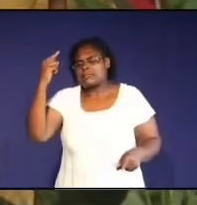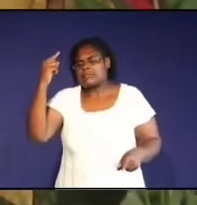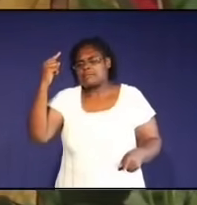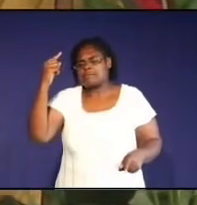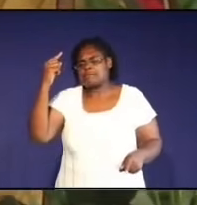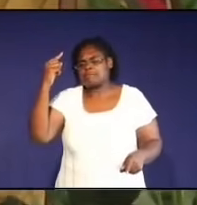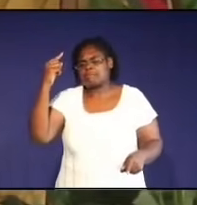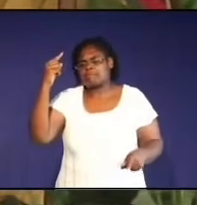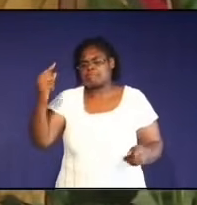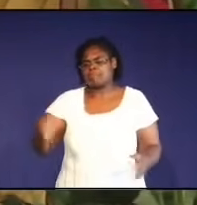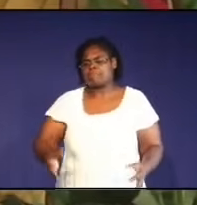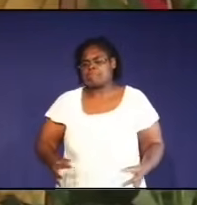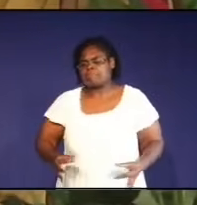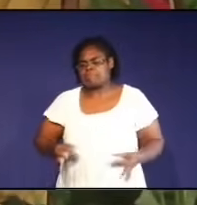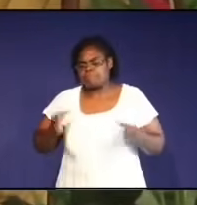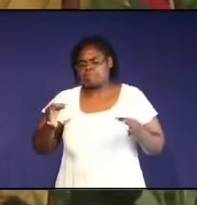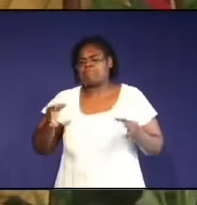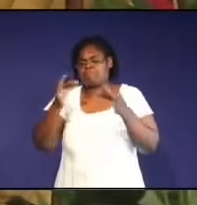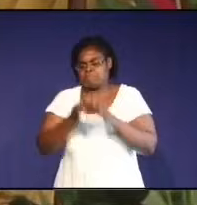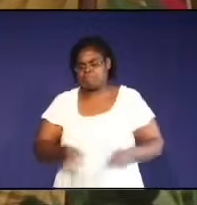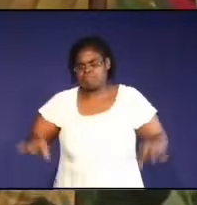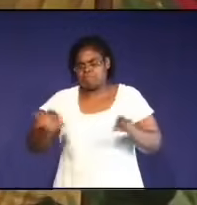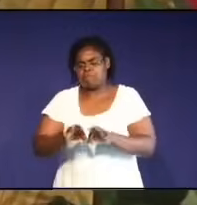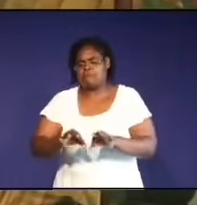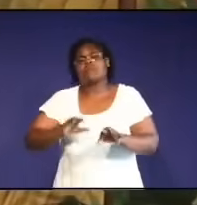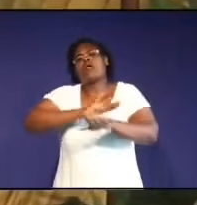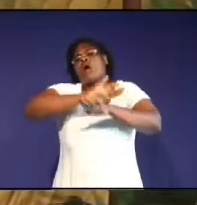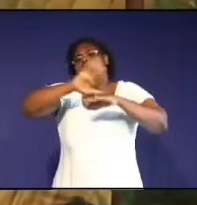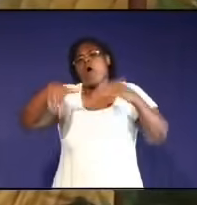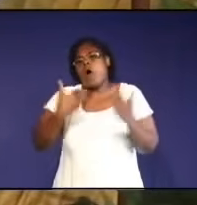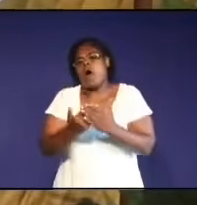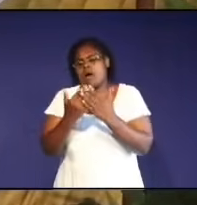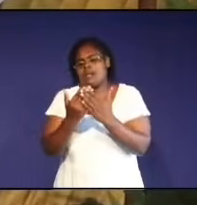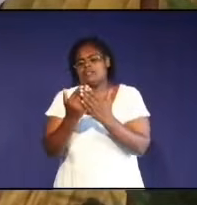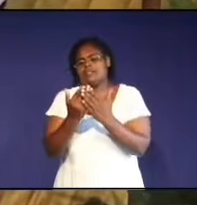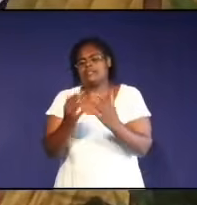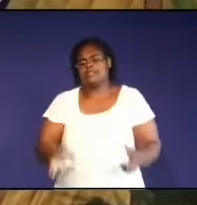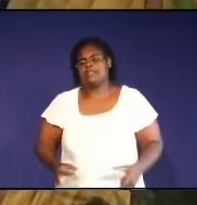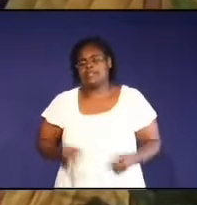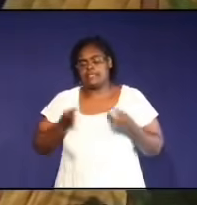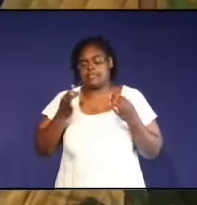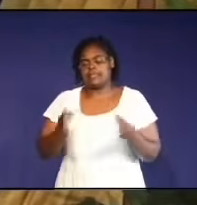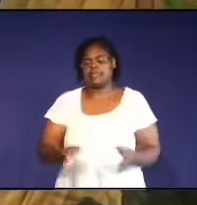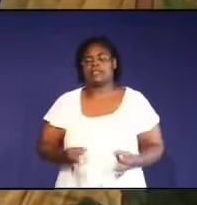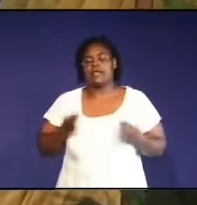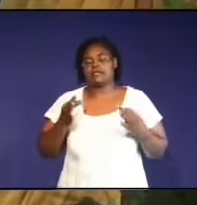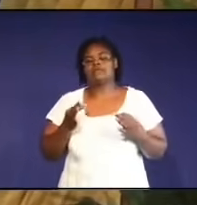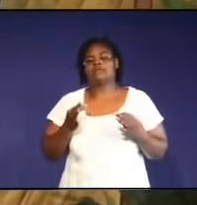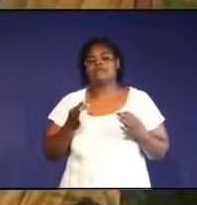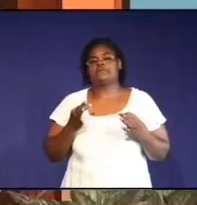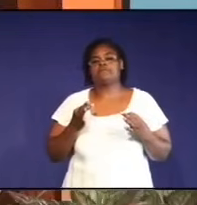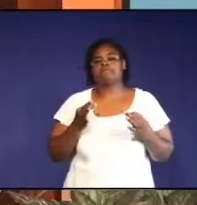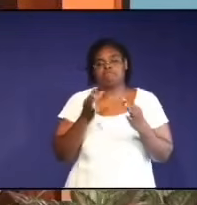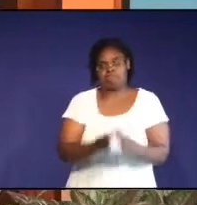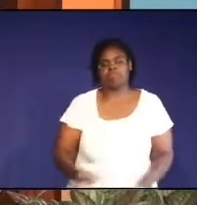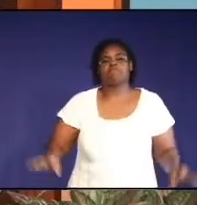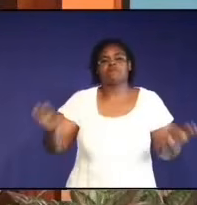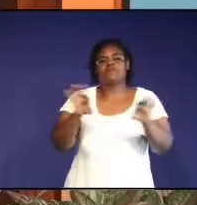All lives matter. But what I want to say to you is this. God's word matters.